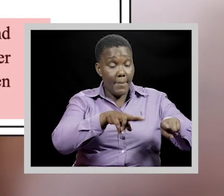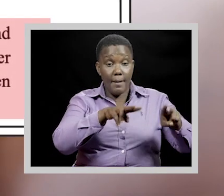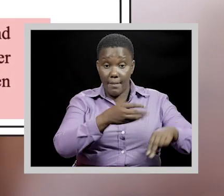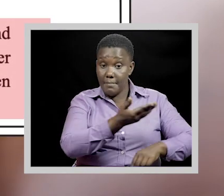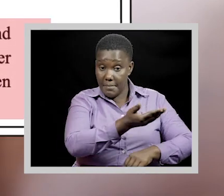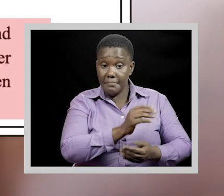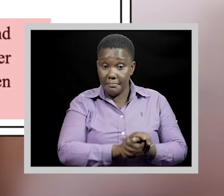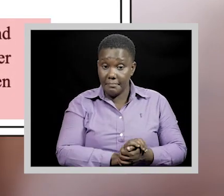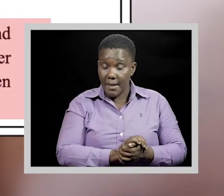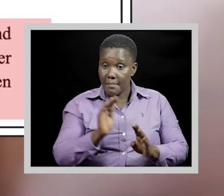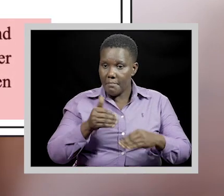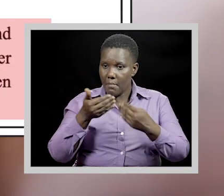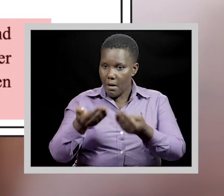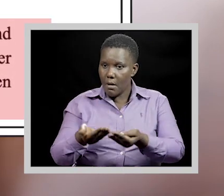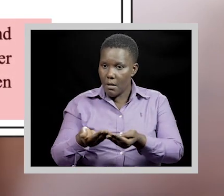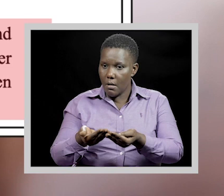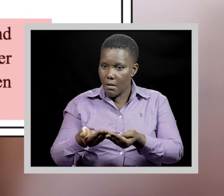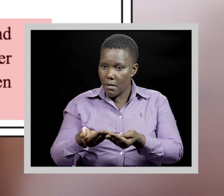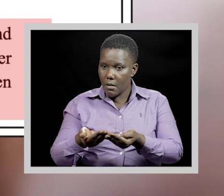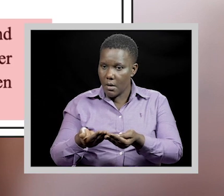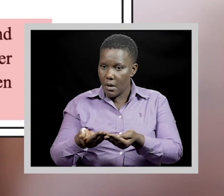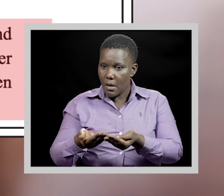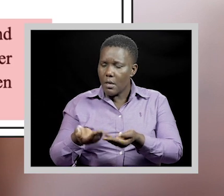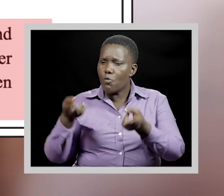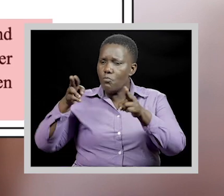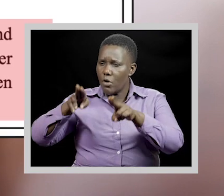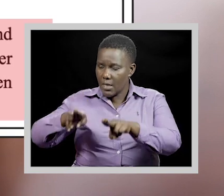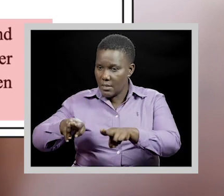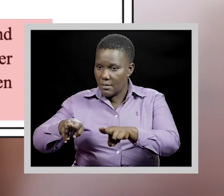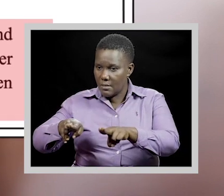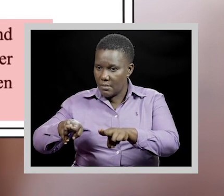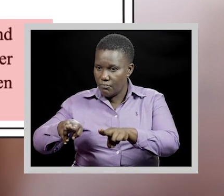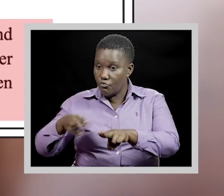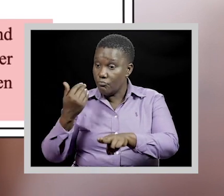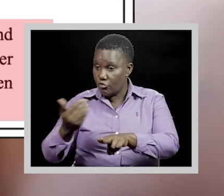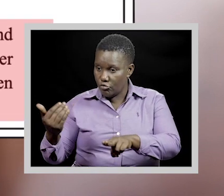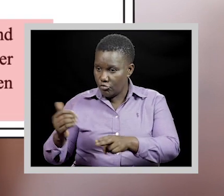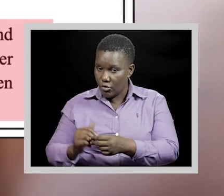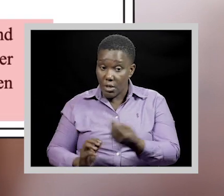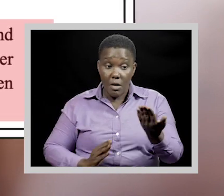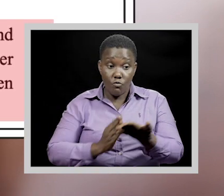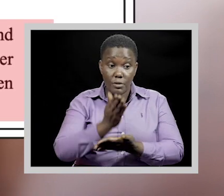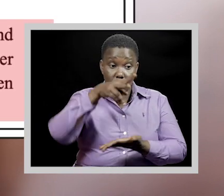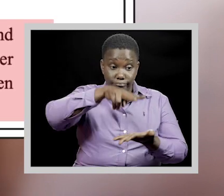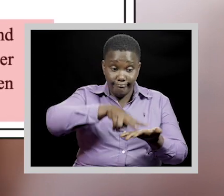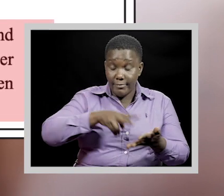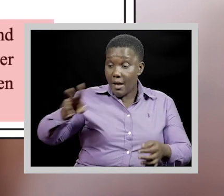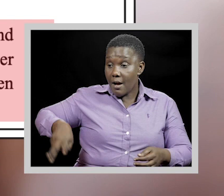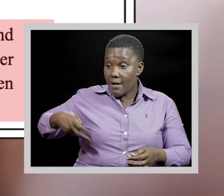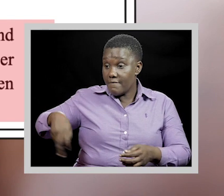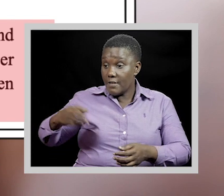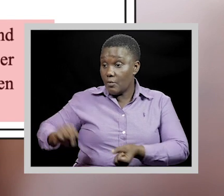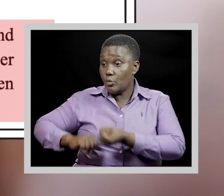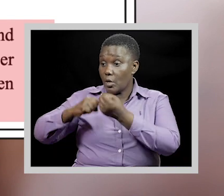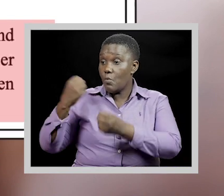the court shall, after convicting the child and before passing a sentence, request a social